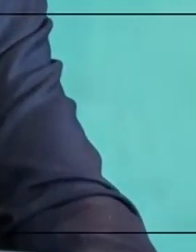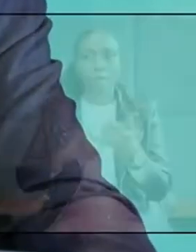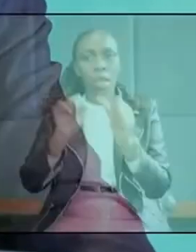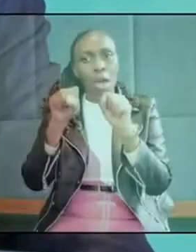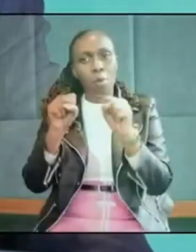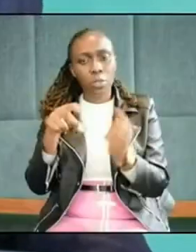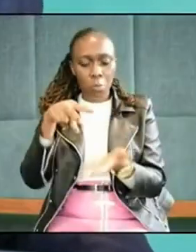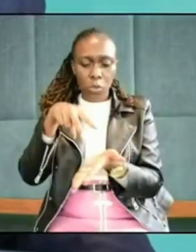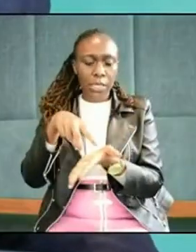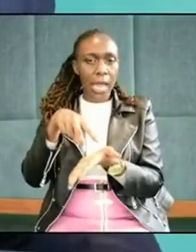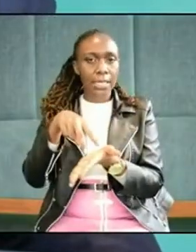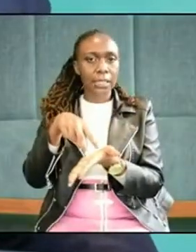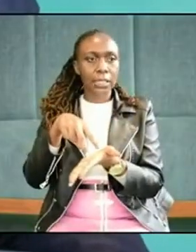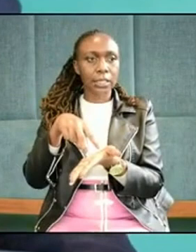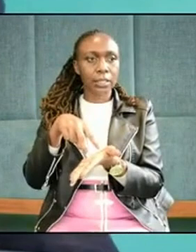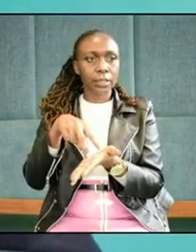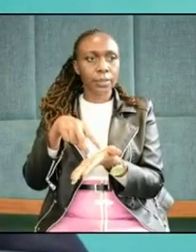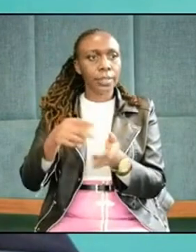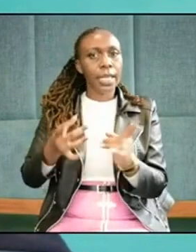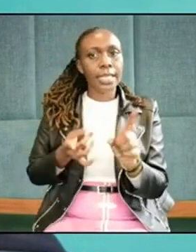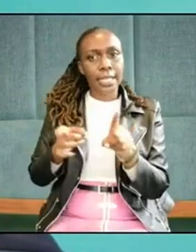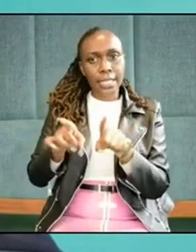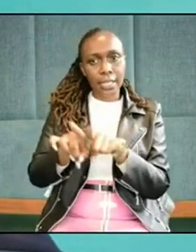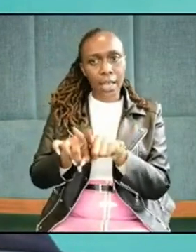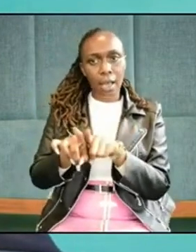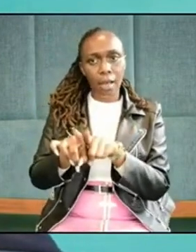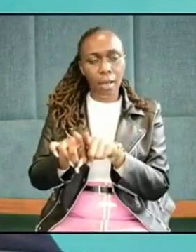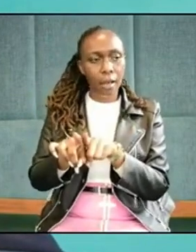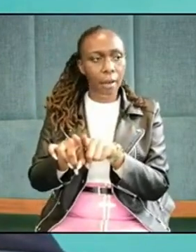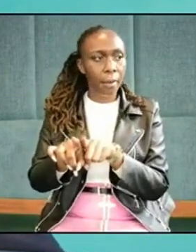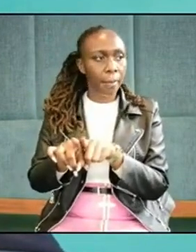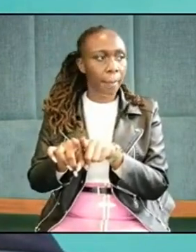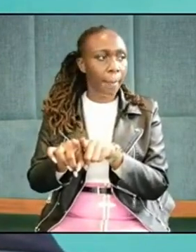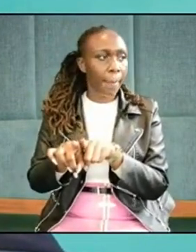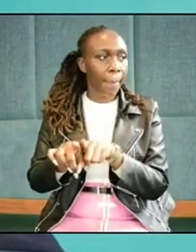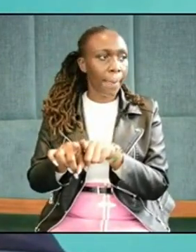may be able to stand. Sister